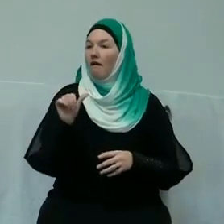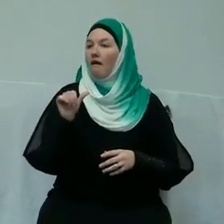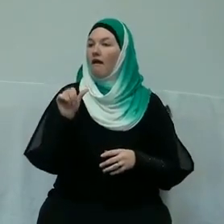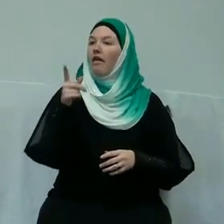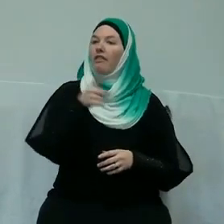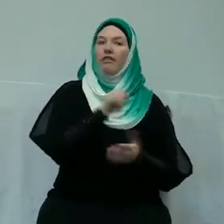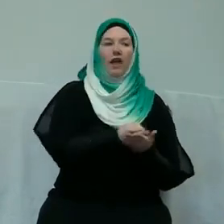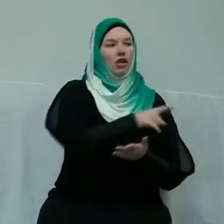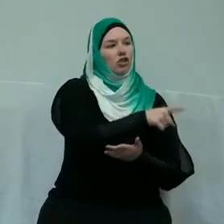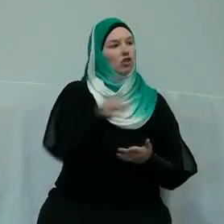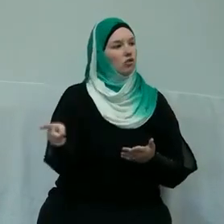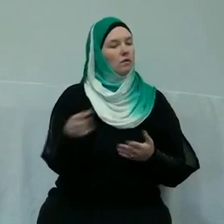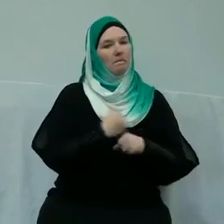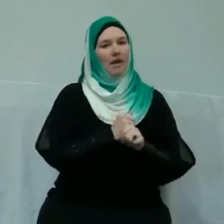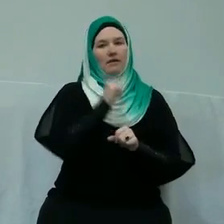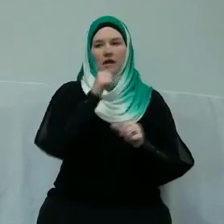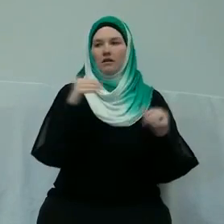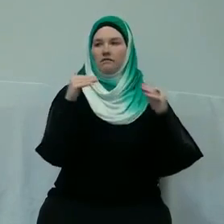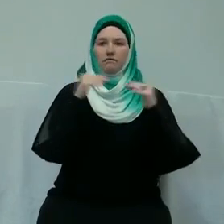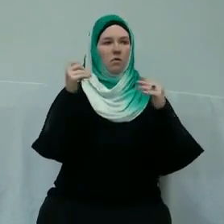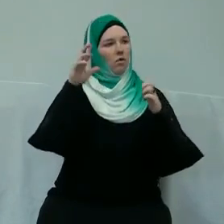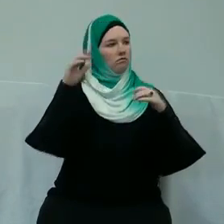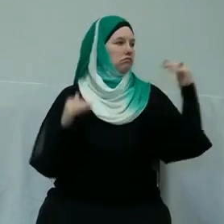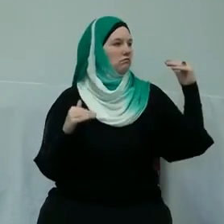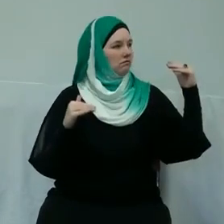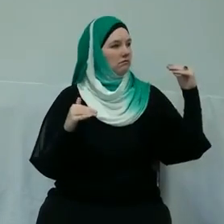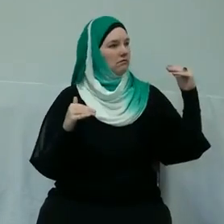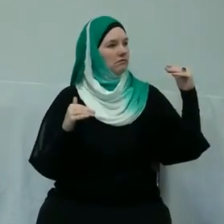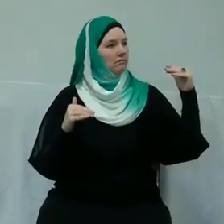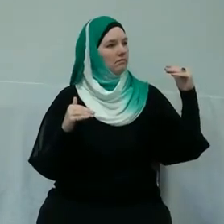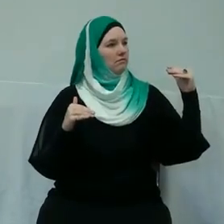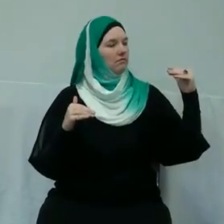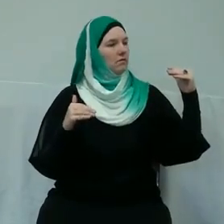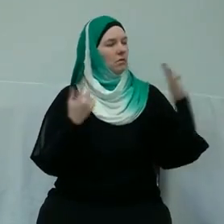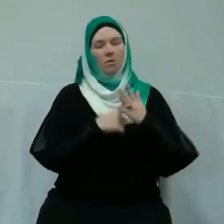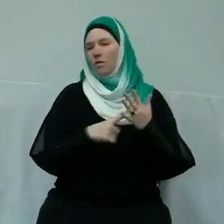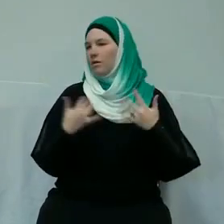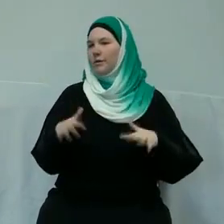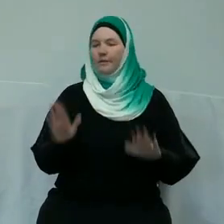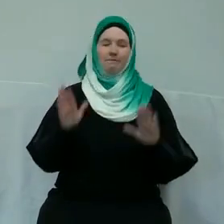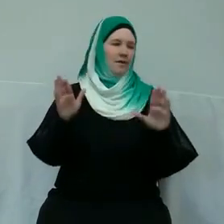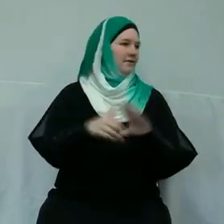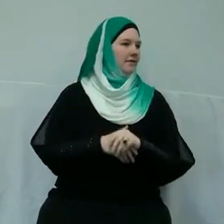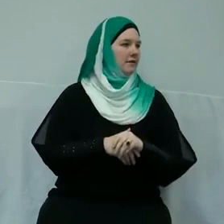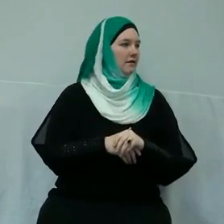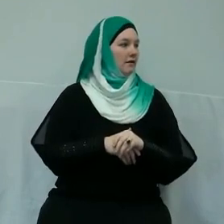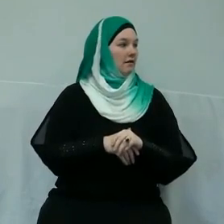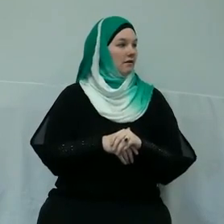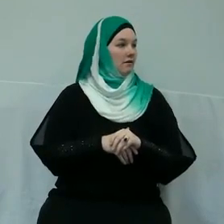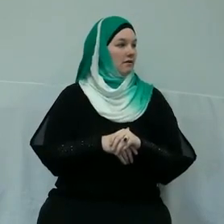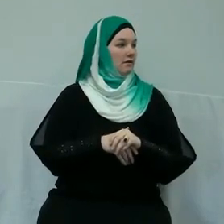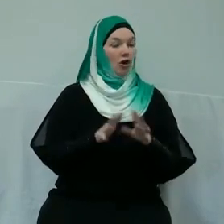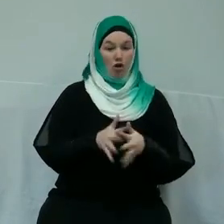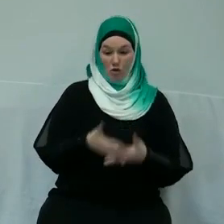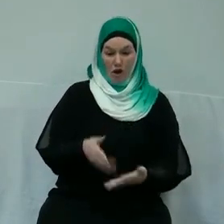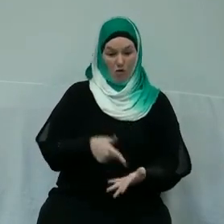you commit injustice. What an amazing religion. What is this? Does the Quran want us